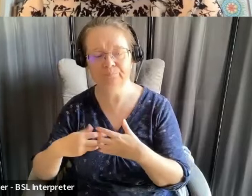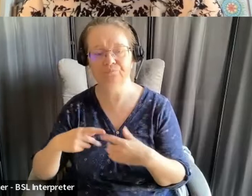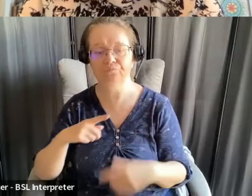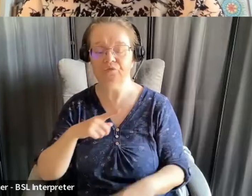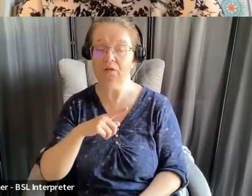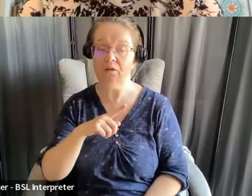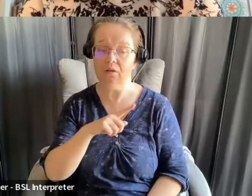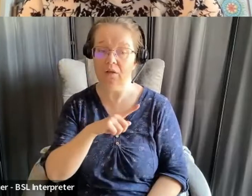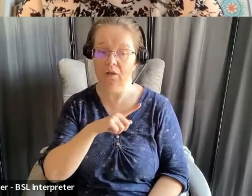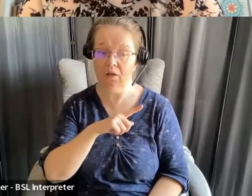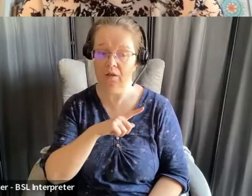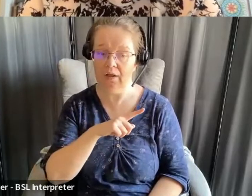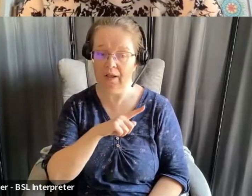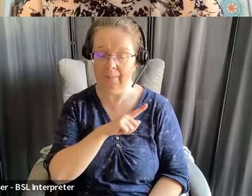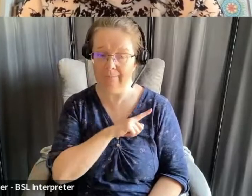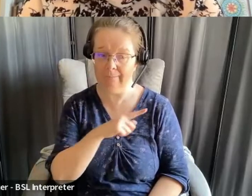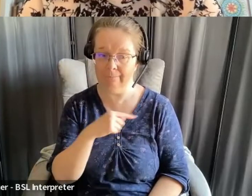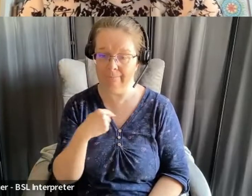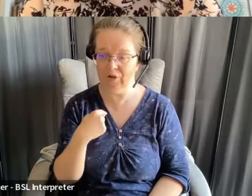reading a book